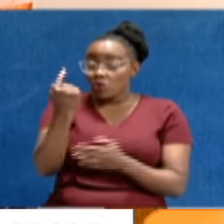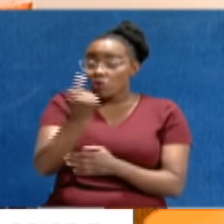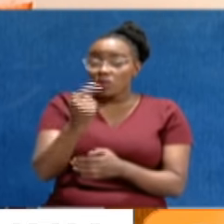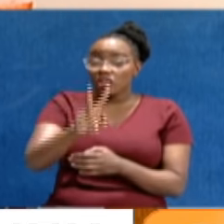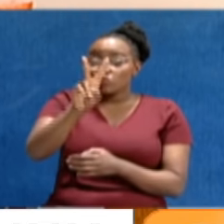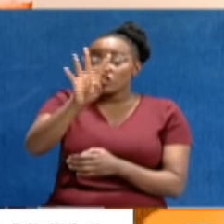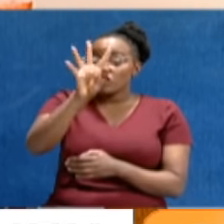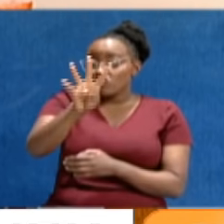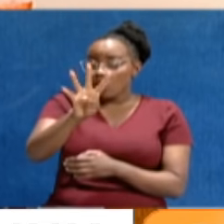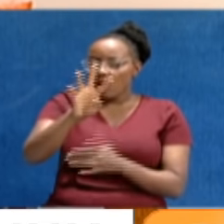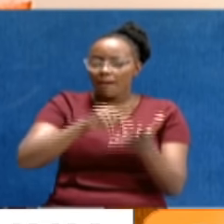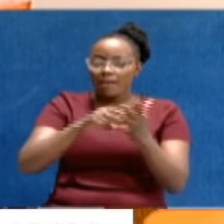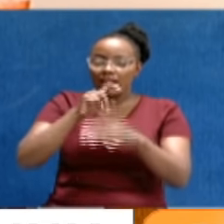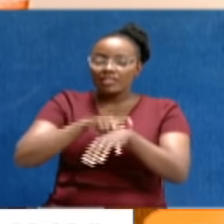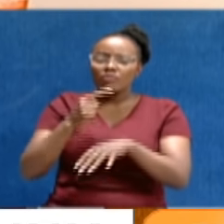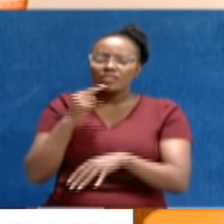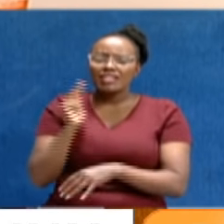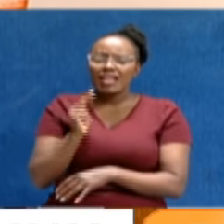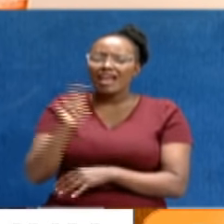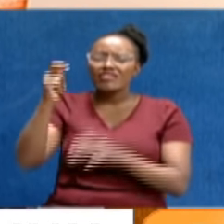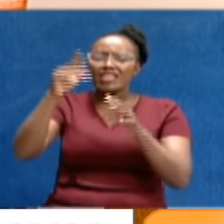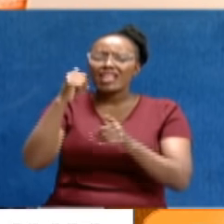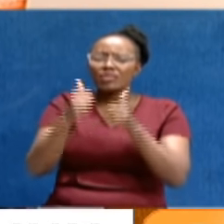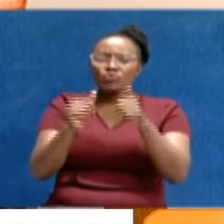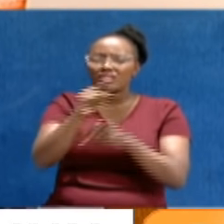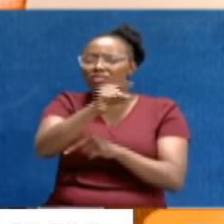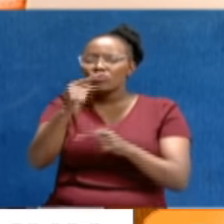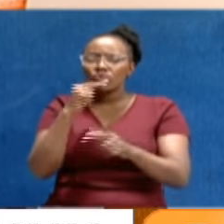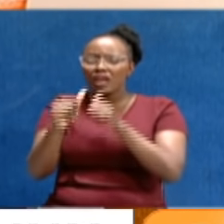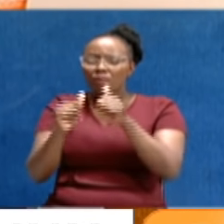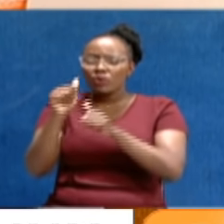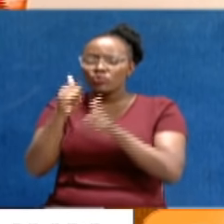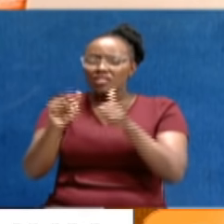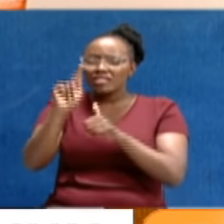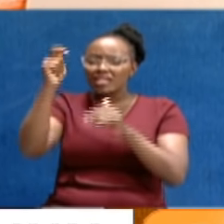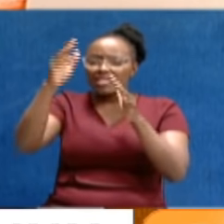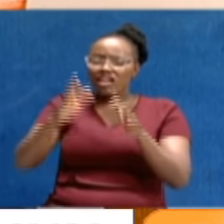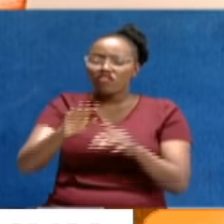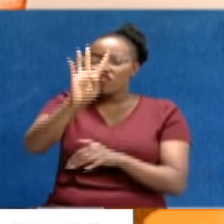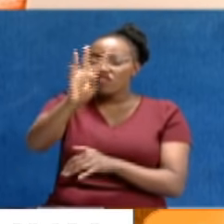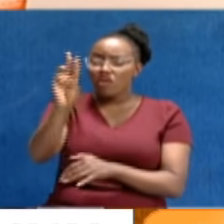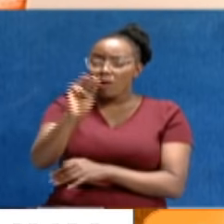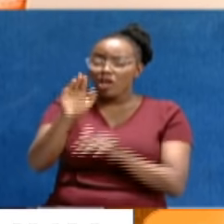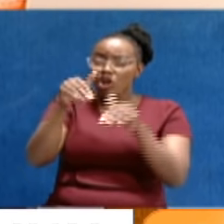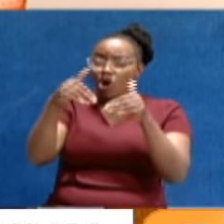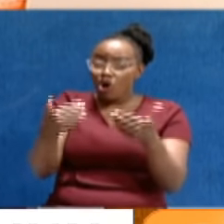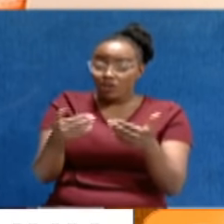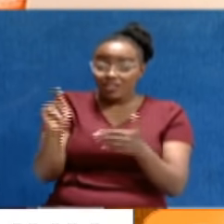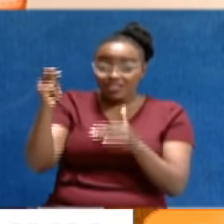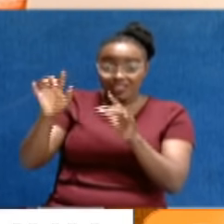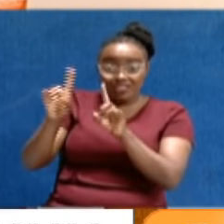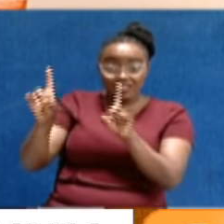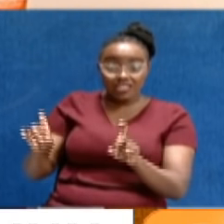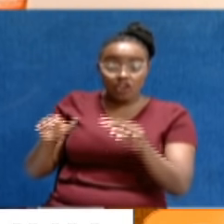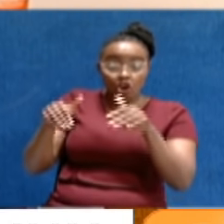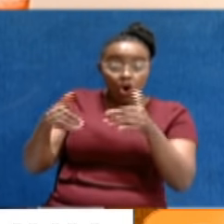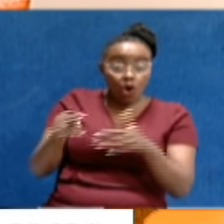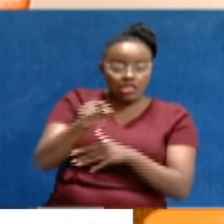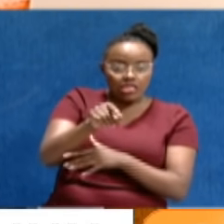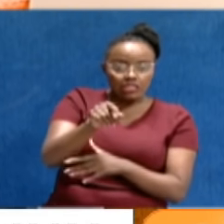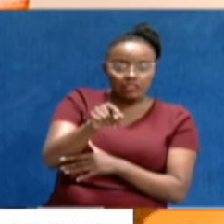just 24. So when you tell us which Kenyans are these you're talking about, are those 4 million not Kenyans?